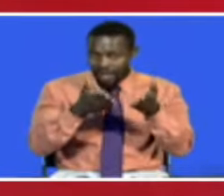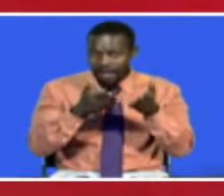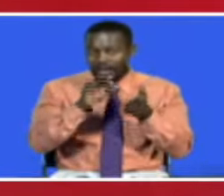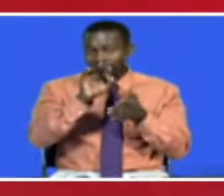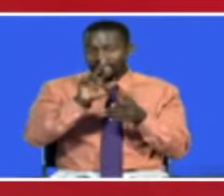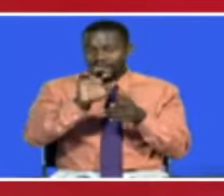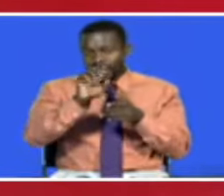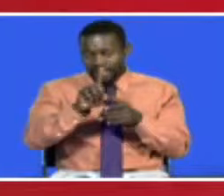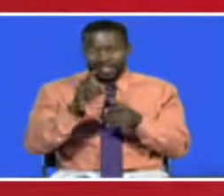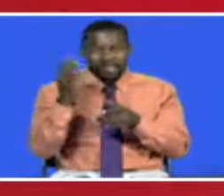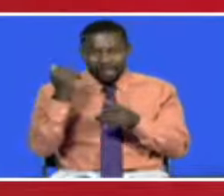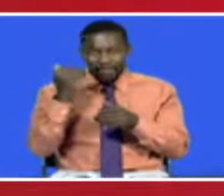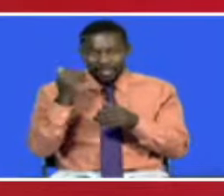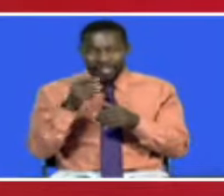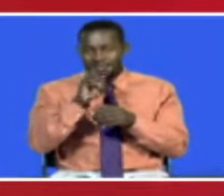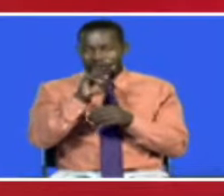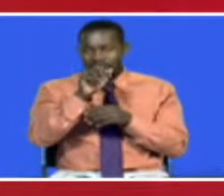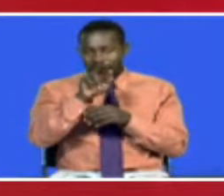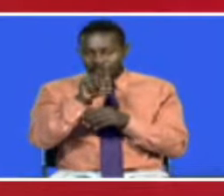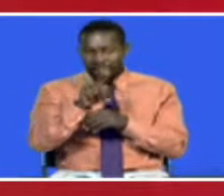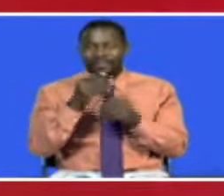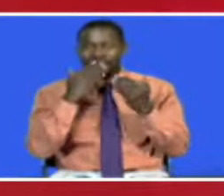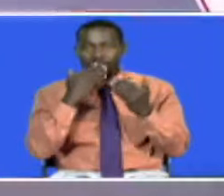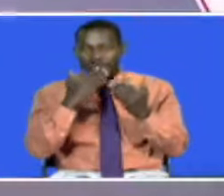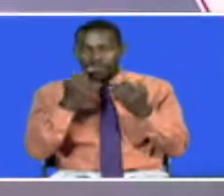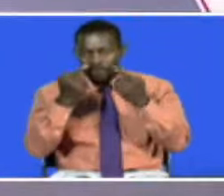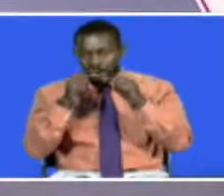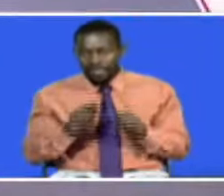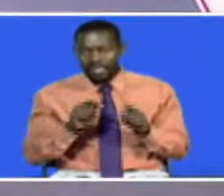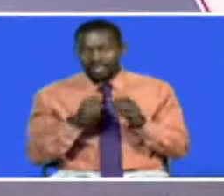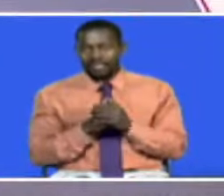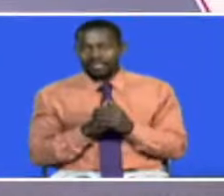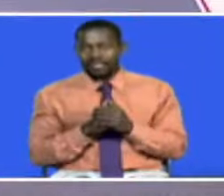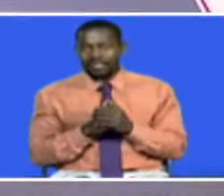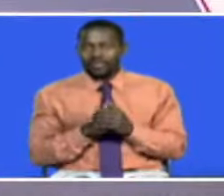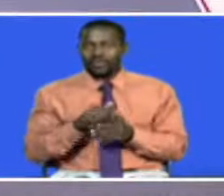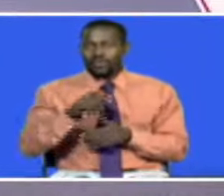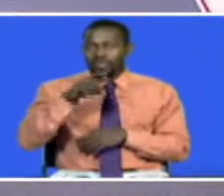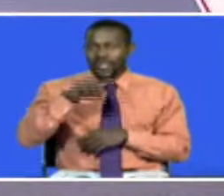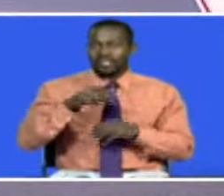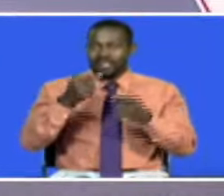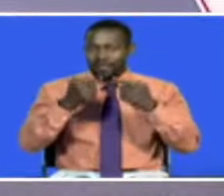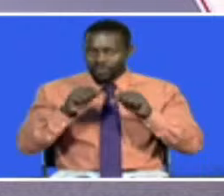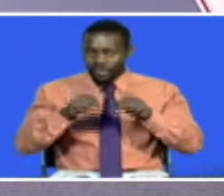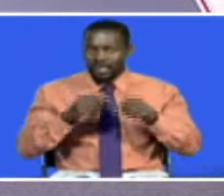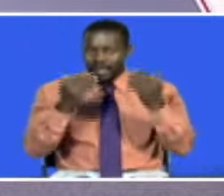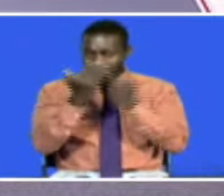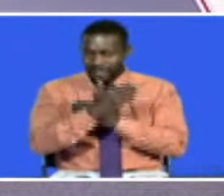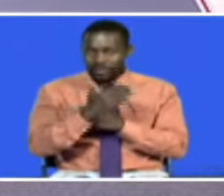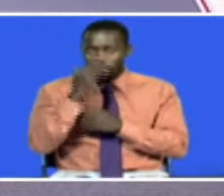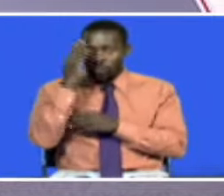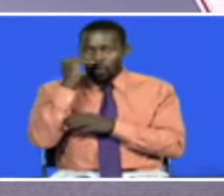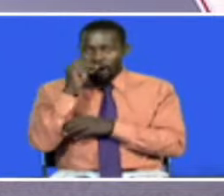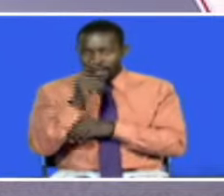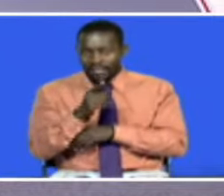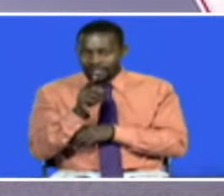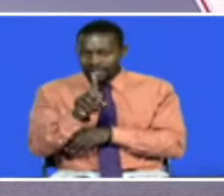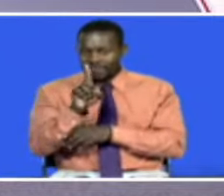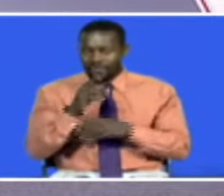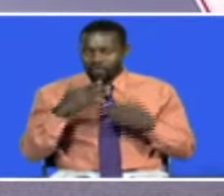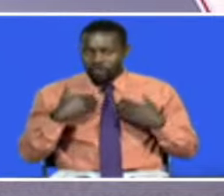Ogola are joining us. And Mark, thank you so much for coming. Anytime. You know, I had to make good my promise. Yes. You had to come tonight. Yes. Because you were very